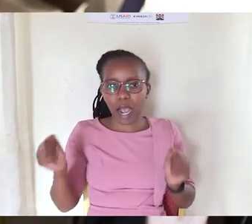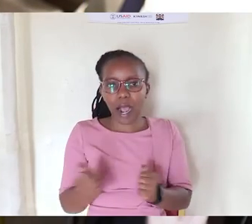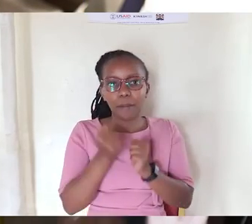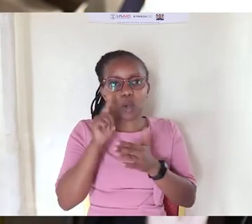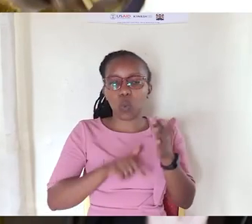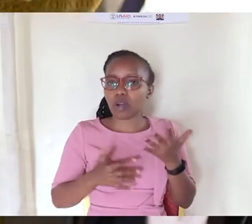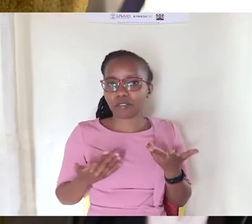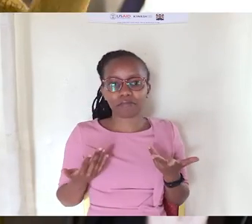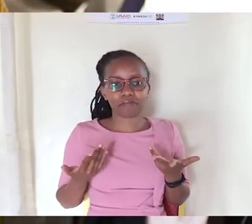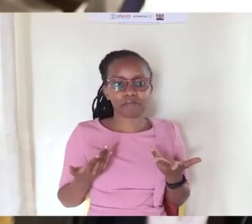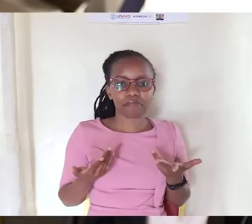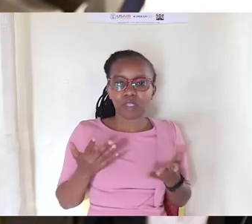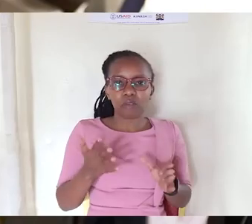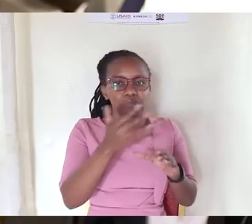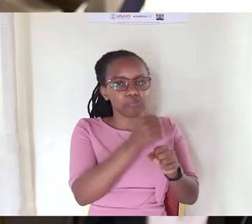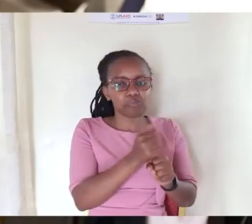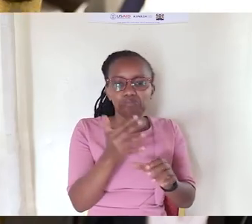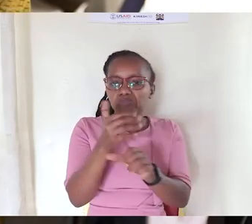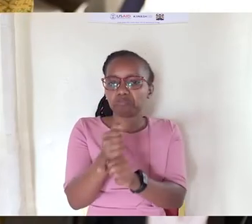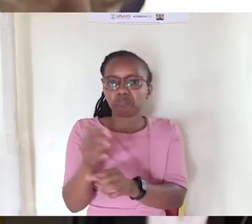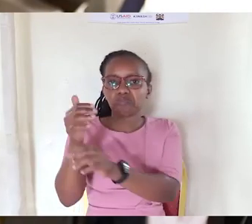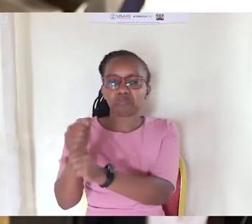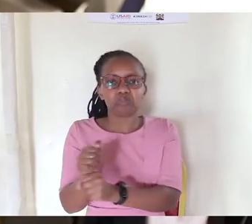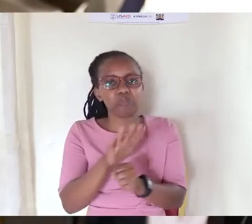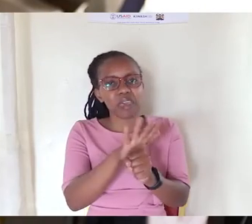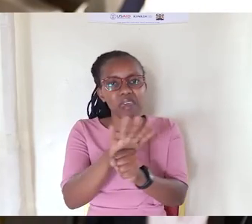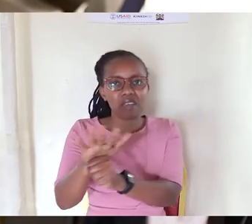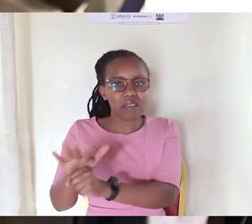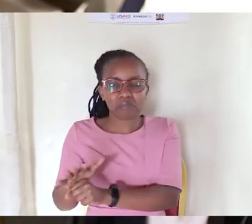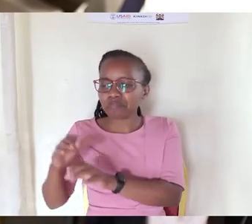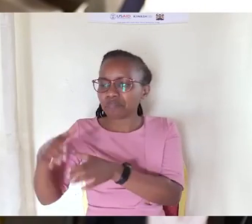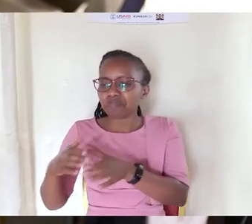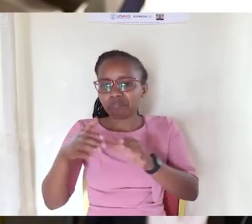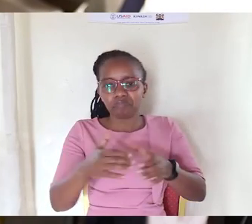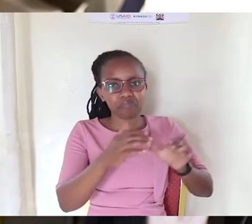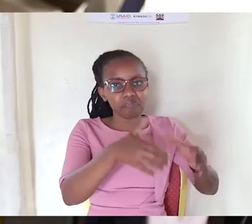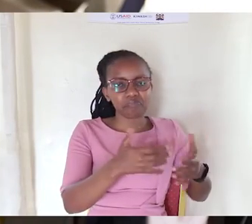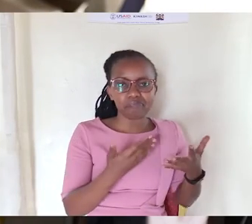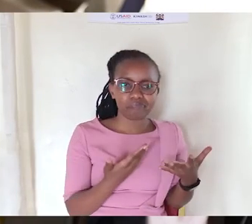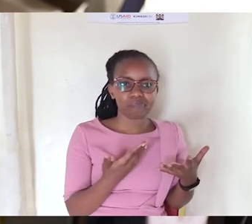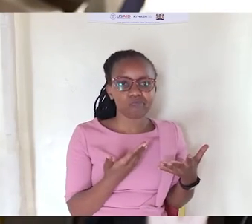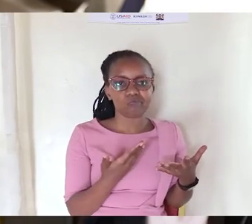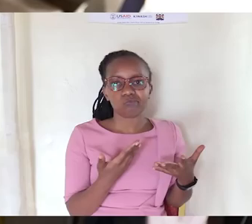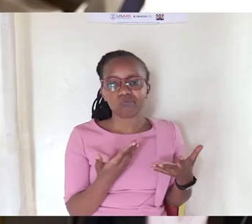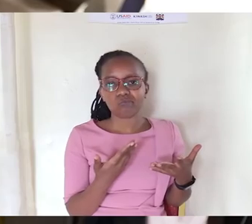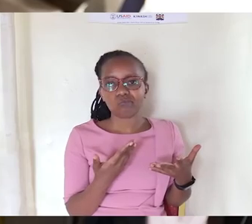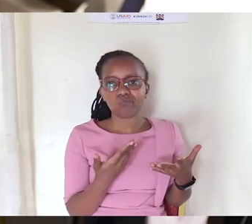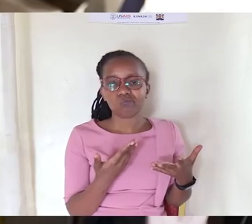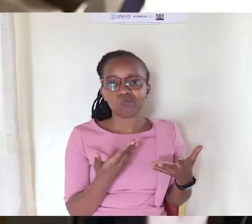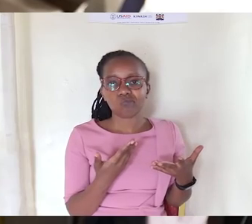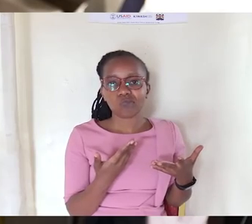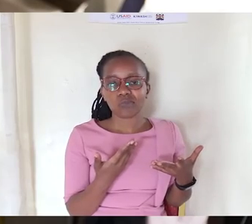have seen all these alliances, and we have seen movements, we have seen marriages breaking apart and marriage being